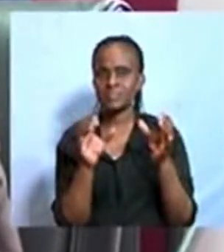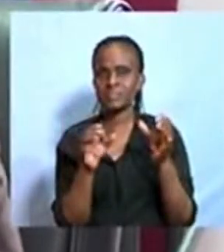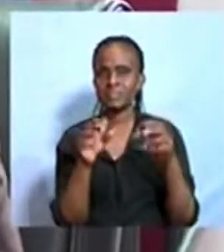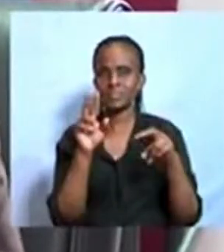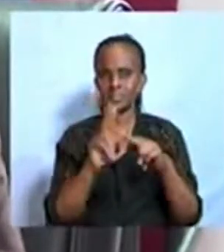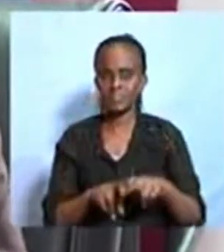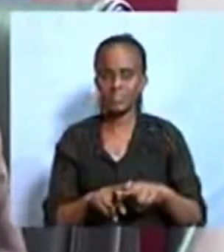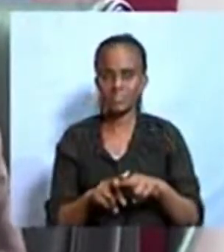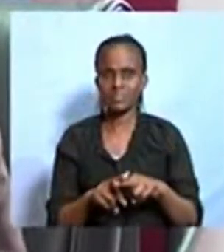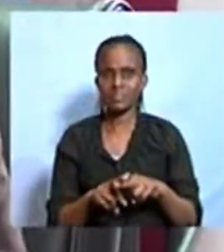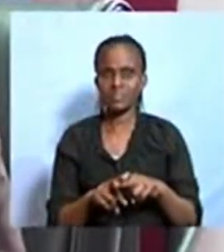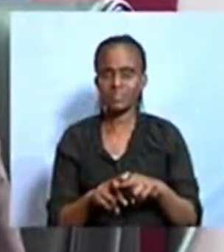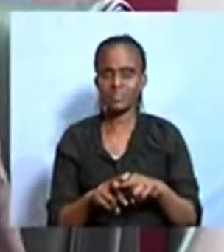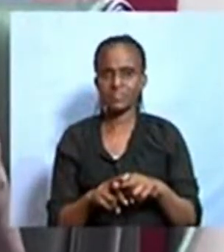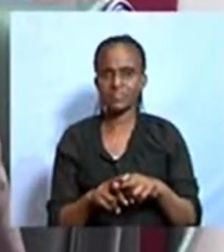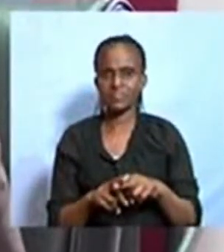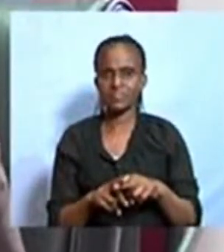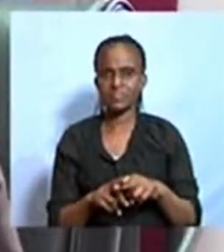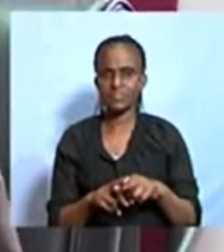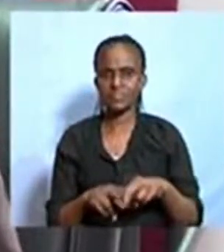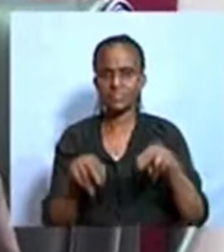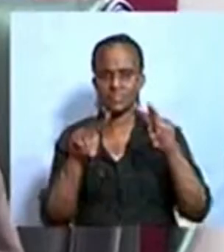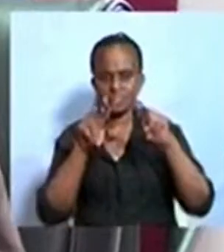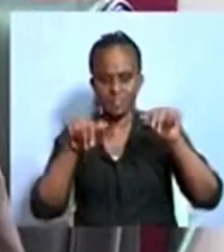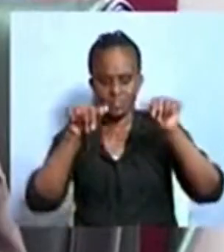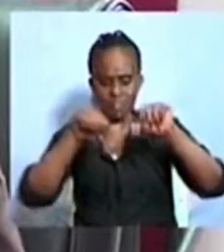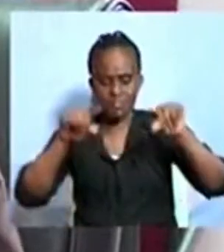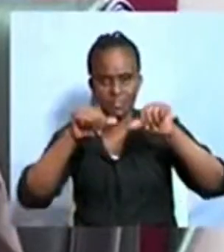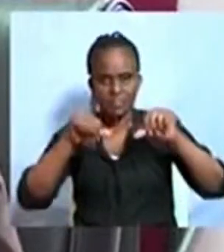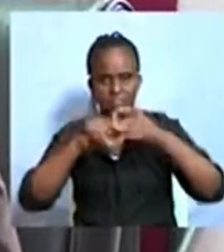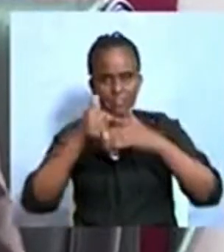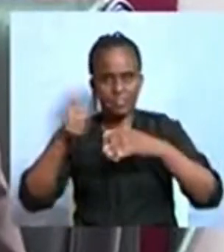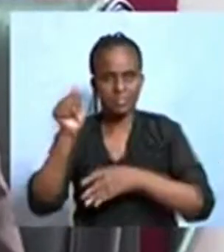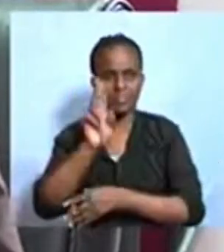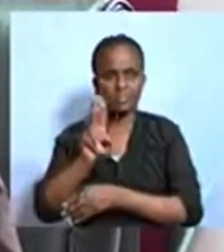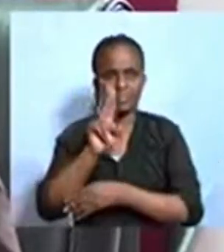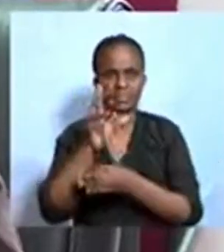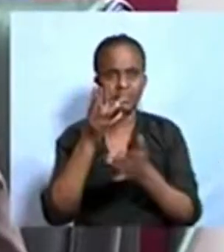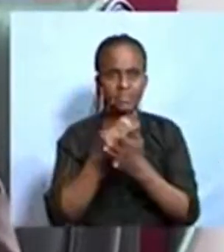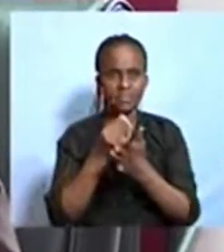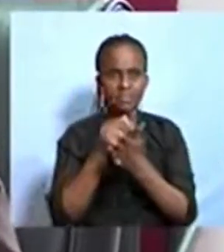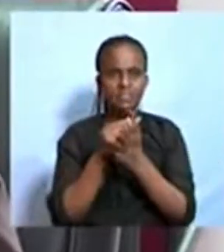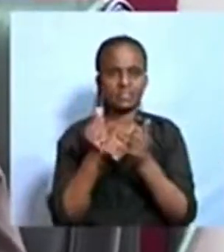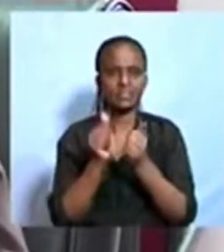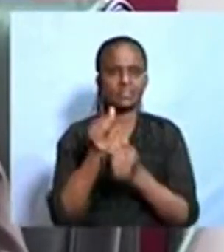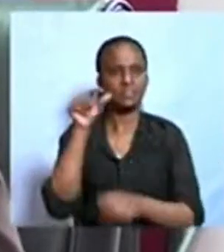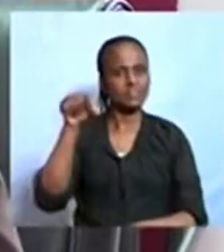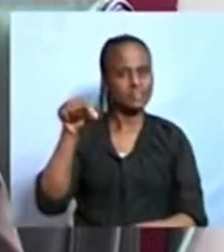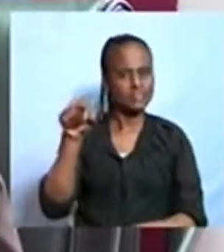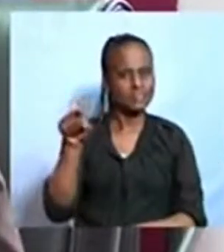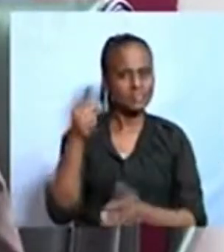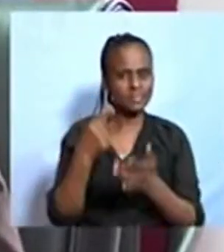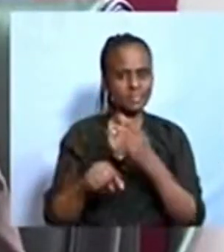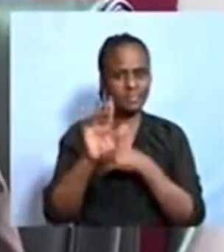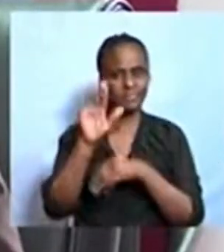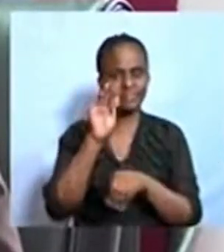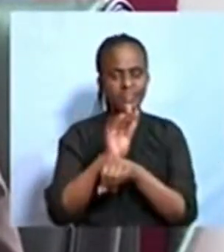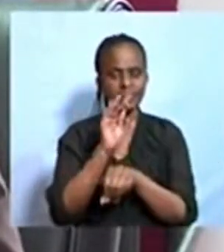sitting, to be analyzing how they have spent the money with the quarterly? What would be your